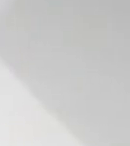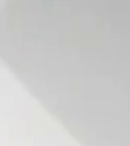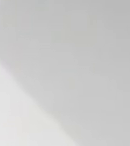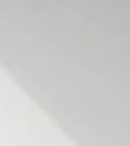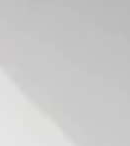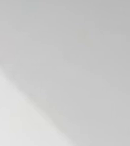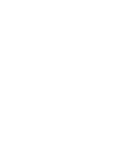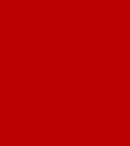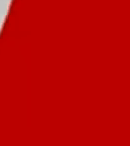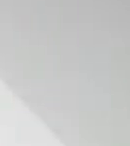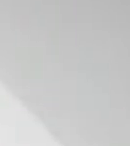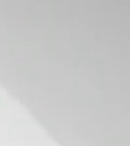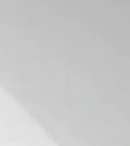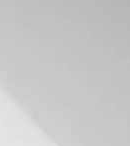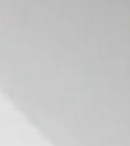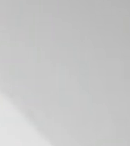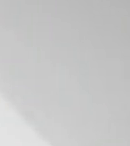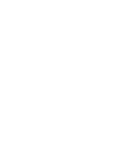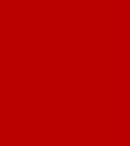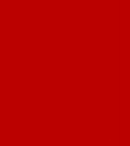0723-892-654 or